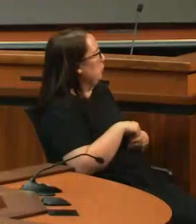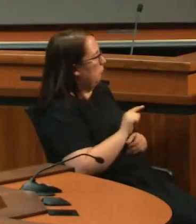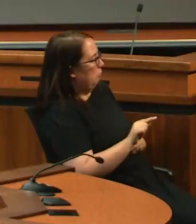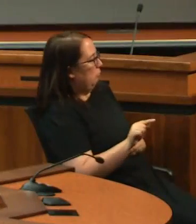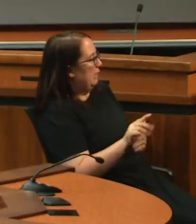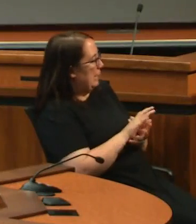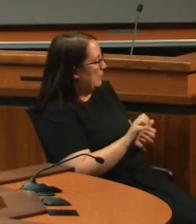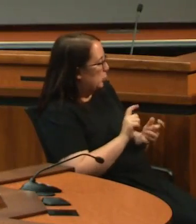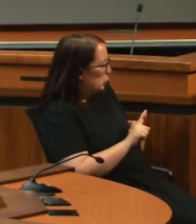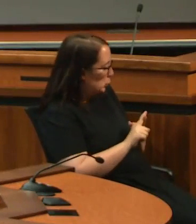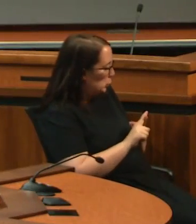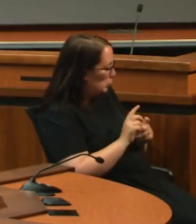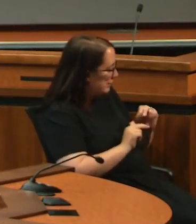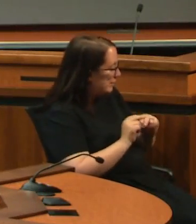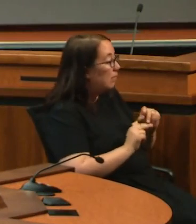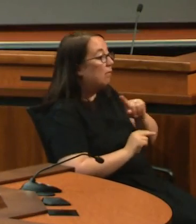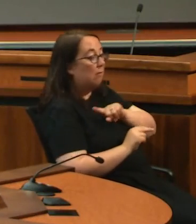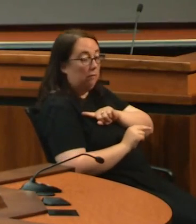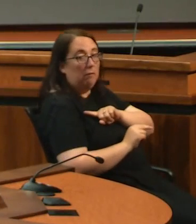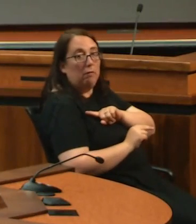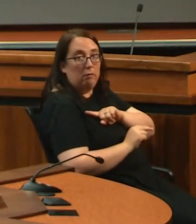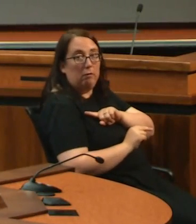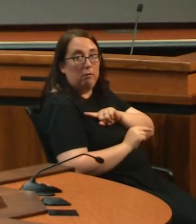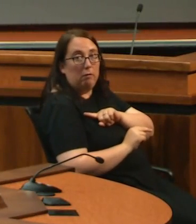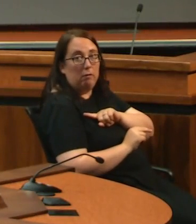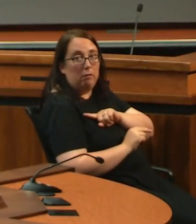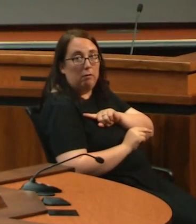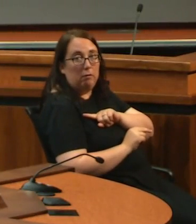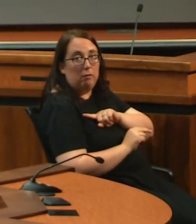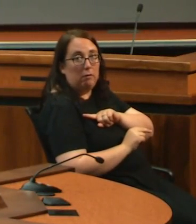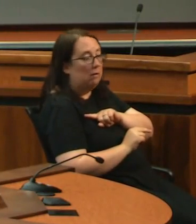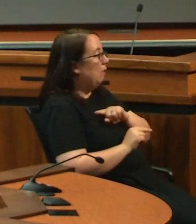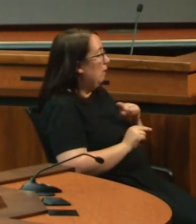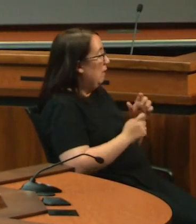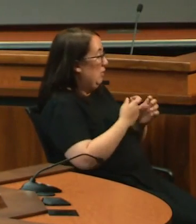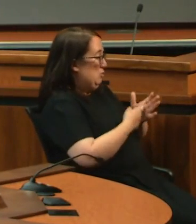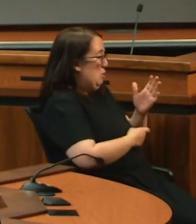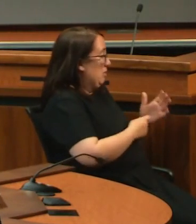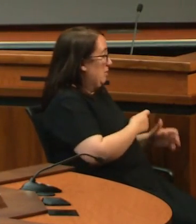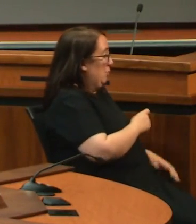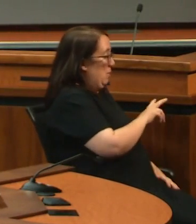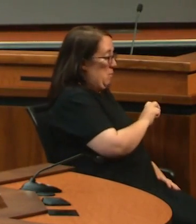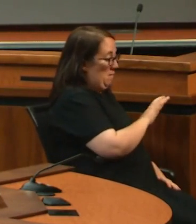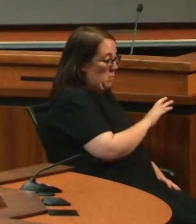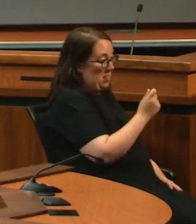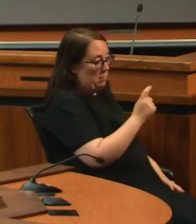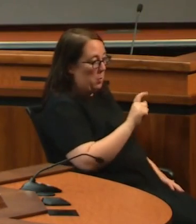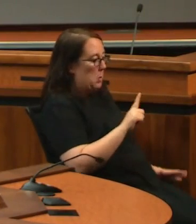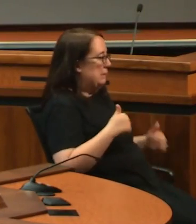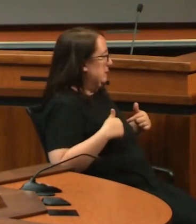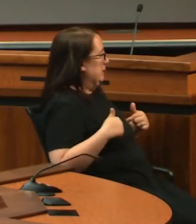Well, I could speak to the cost benefit. The foregone costs, I'm going to defer to others on that. It's a little outside of my